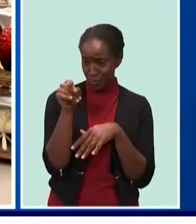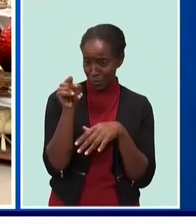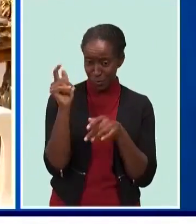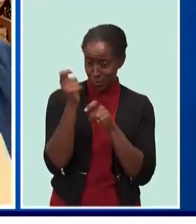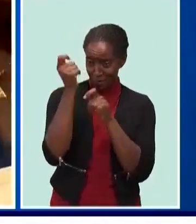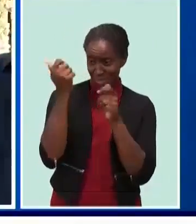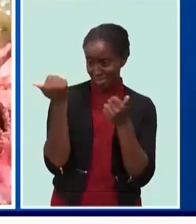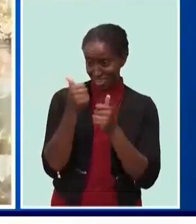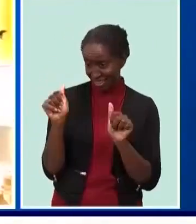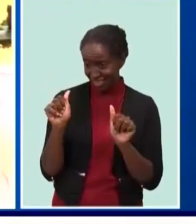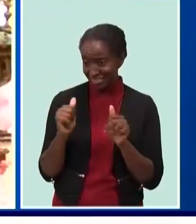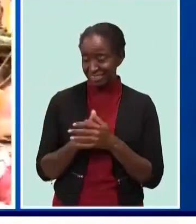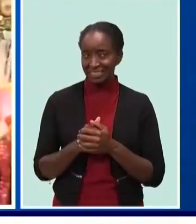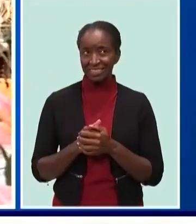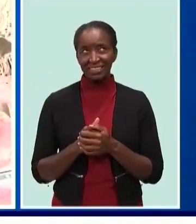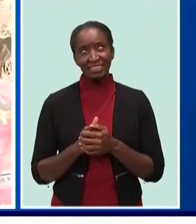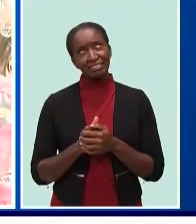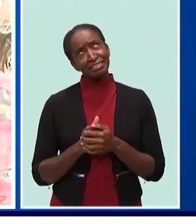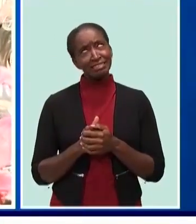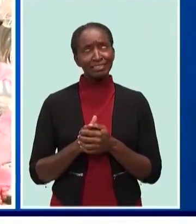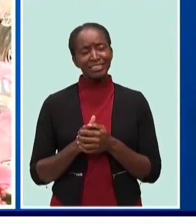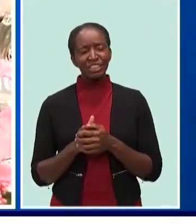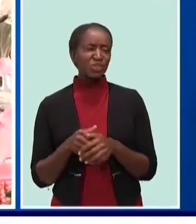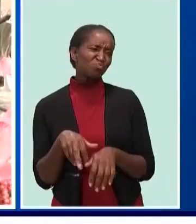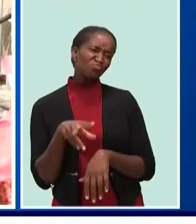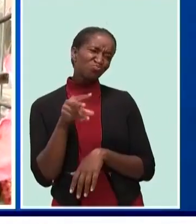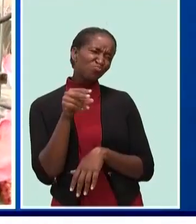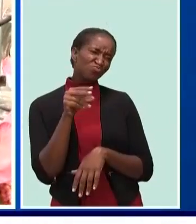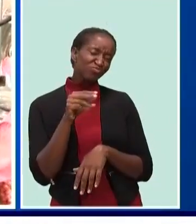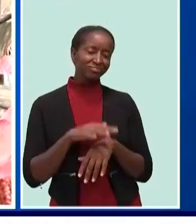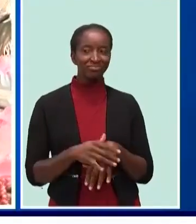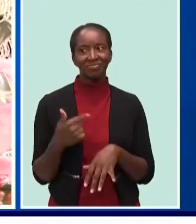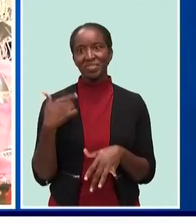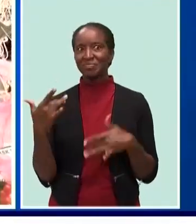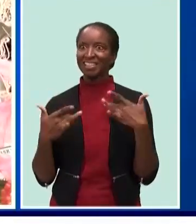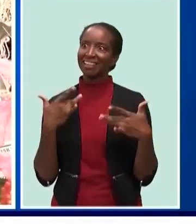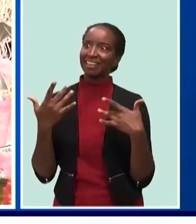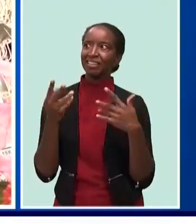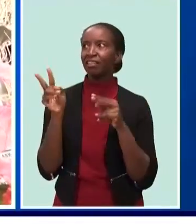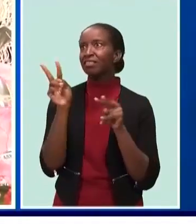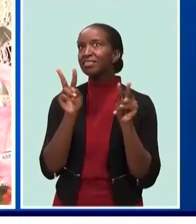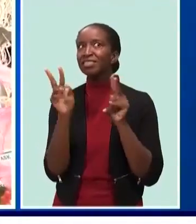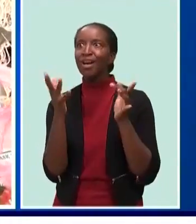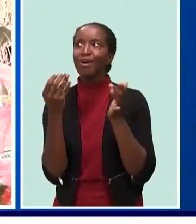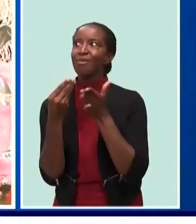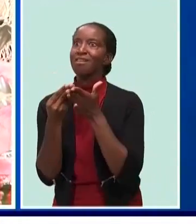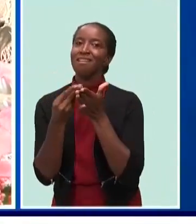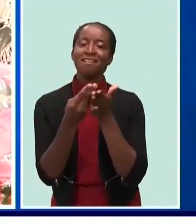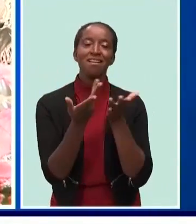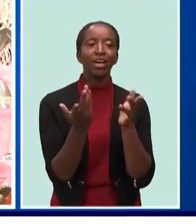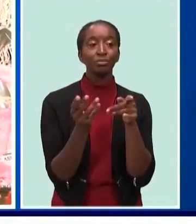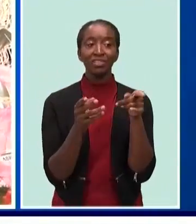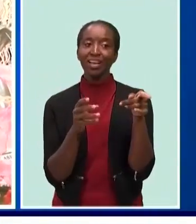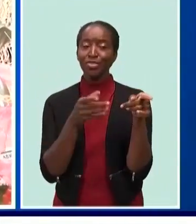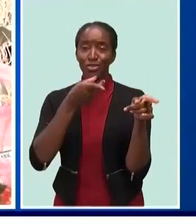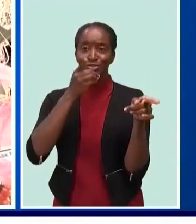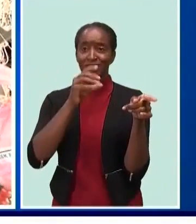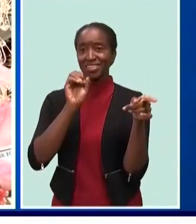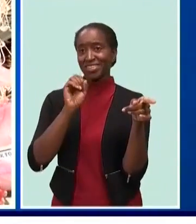No, not really. Very excited, very glad. I see so much nice things that I want. I see spreads. I got my eyes on them.